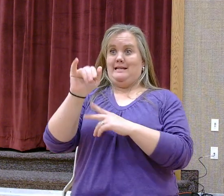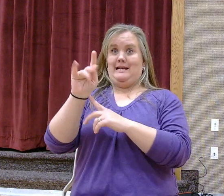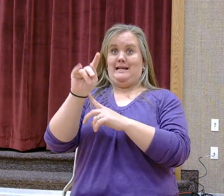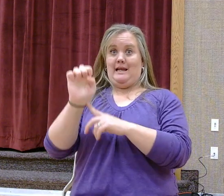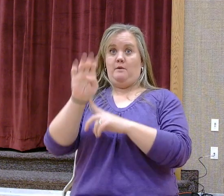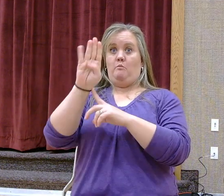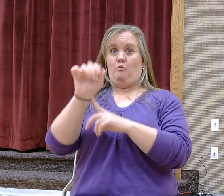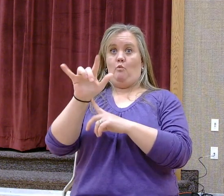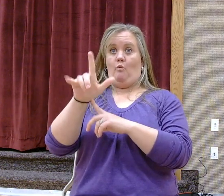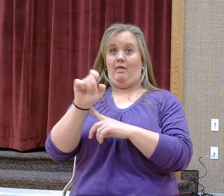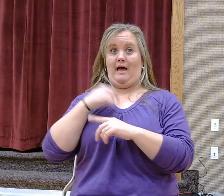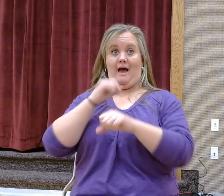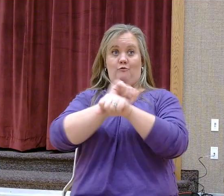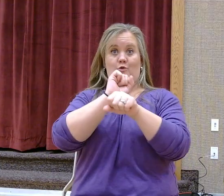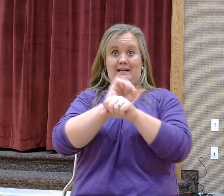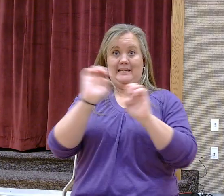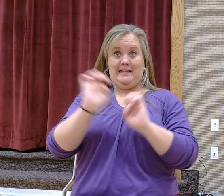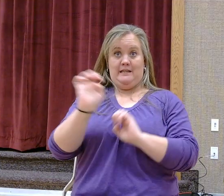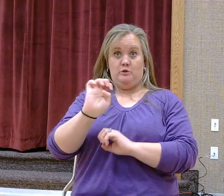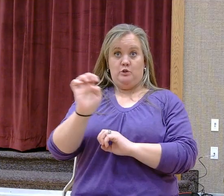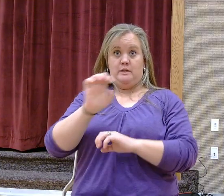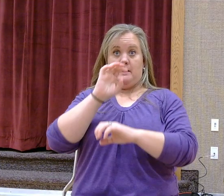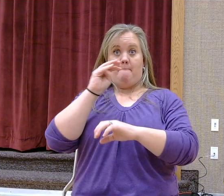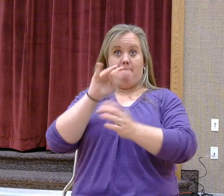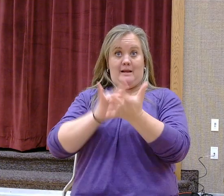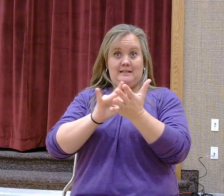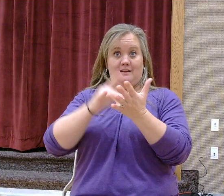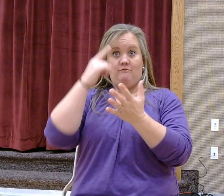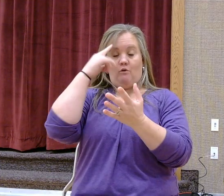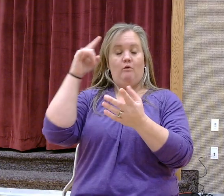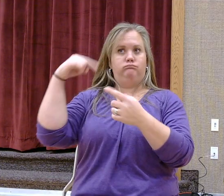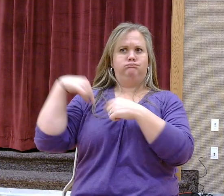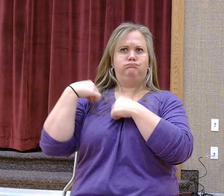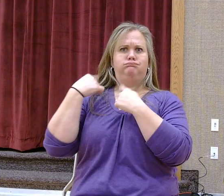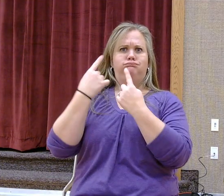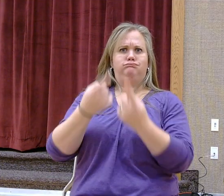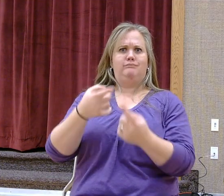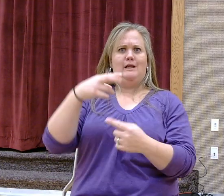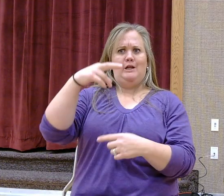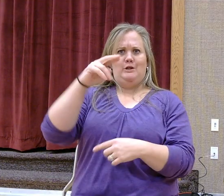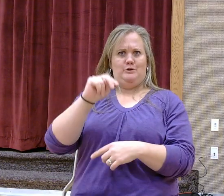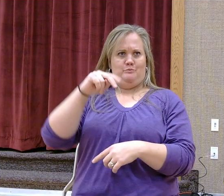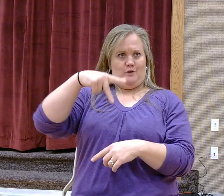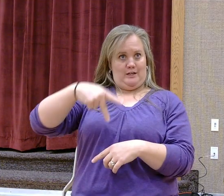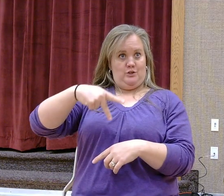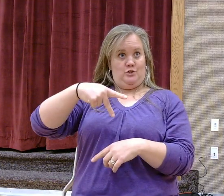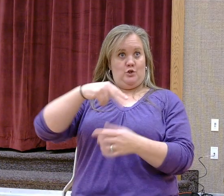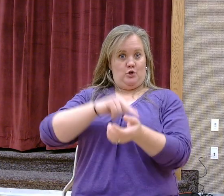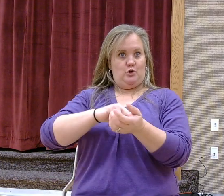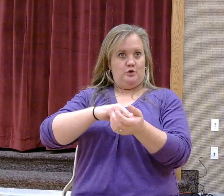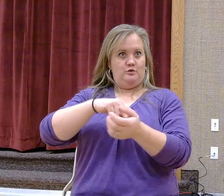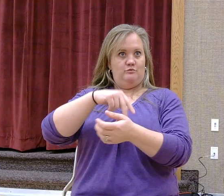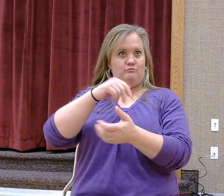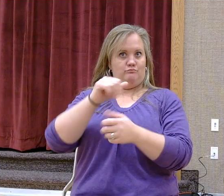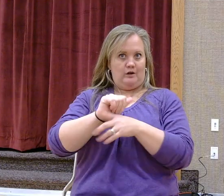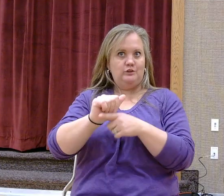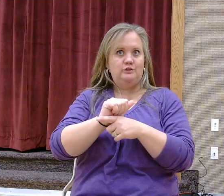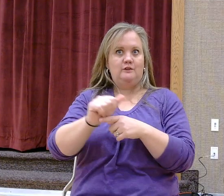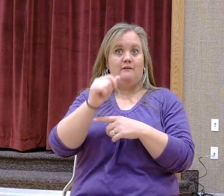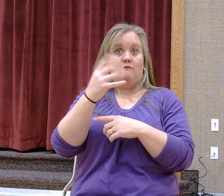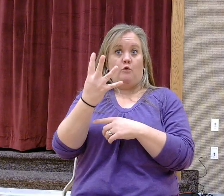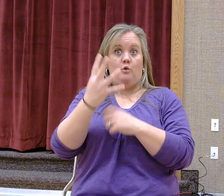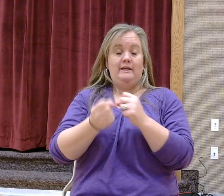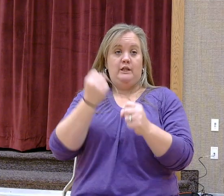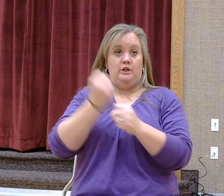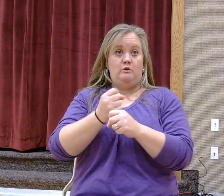in emergency medicine for a long time. I've been a nurse practitioner for about 14 years. I work at both hospitals, both